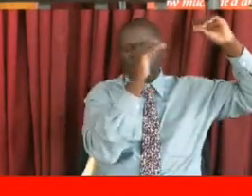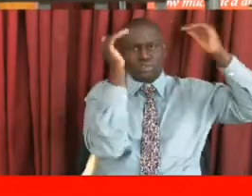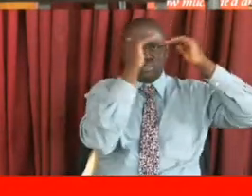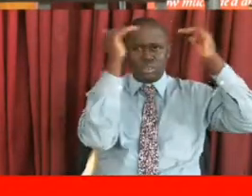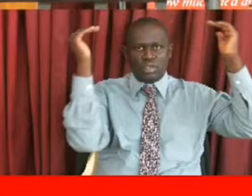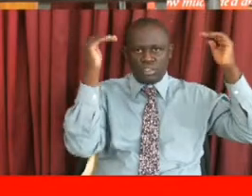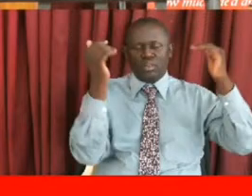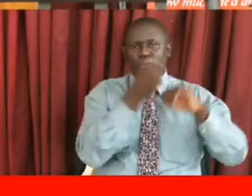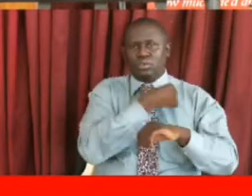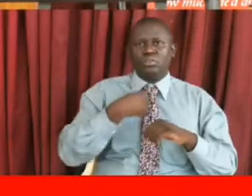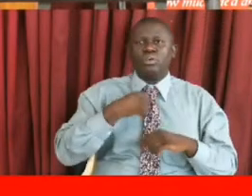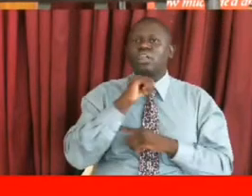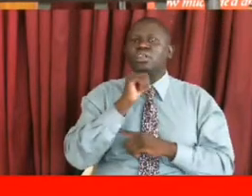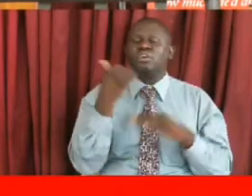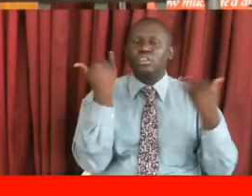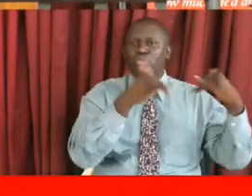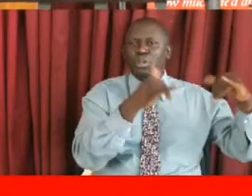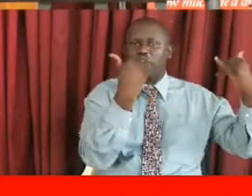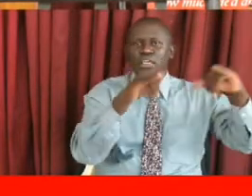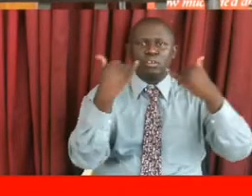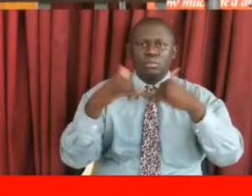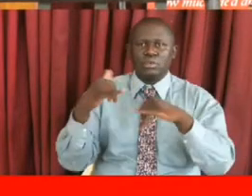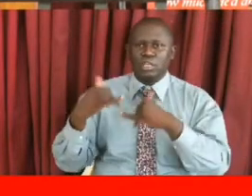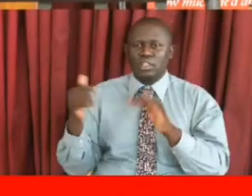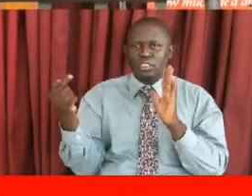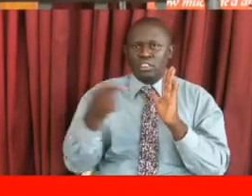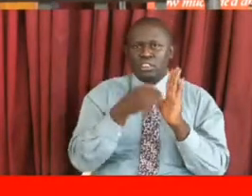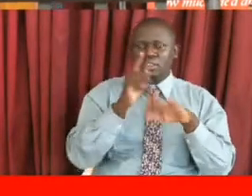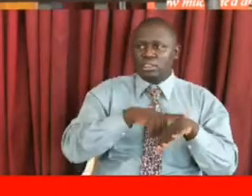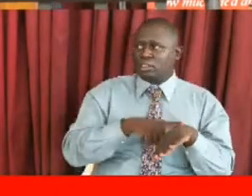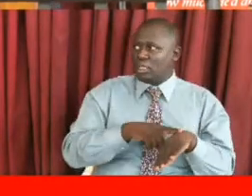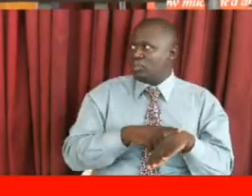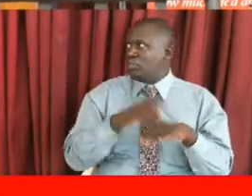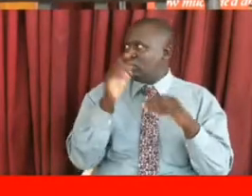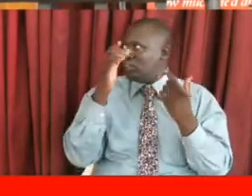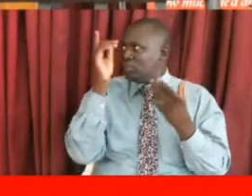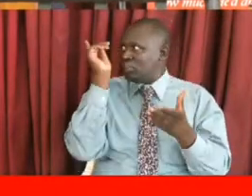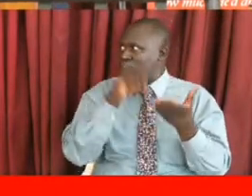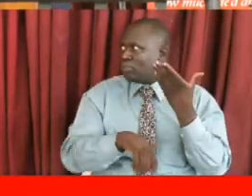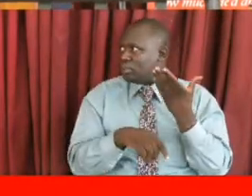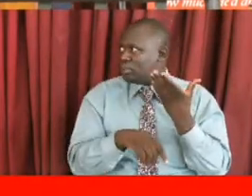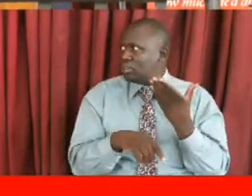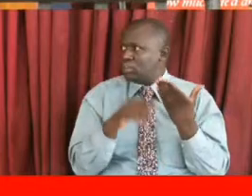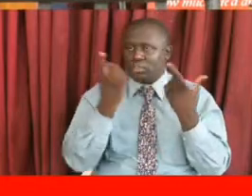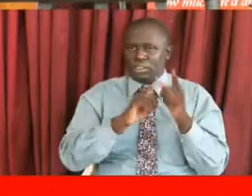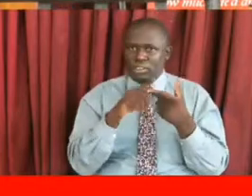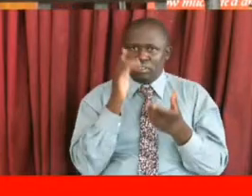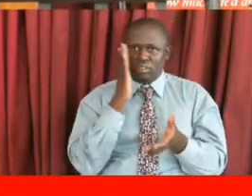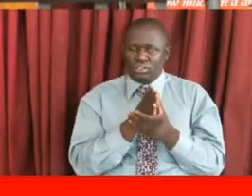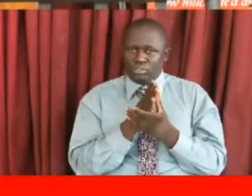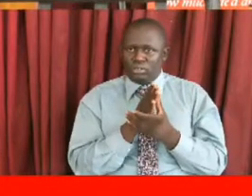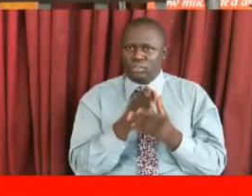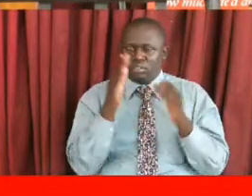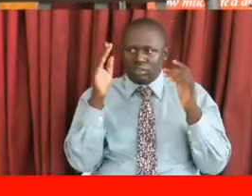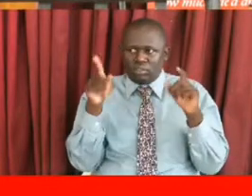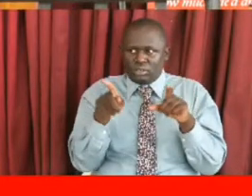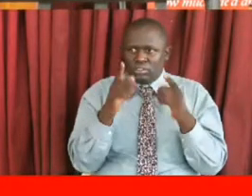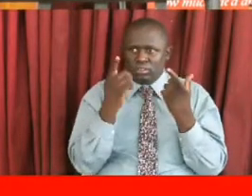not joking this time this is the ministry of the Heavenly